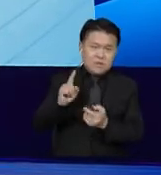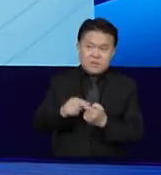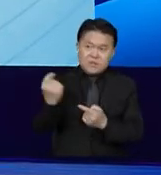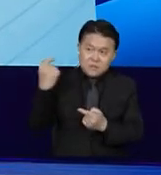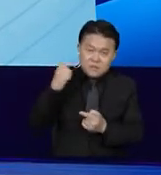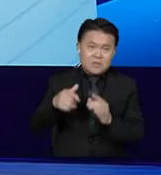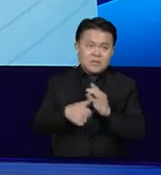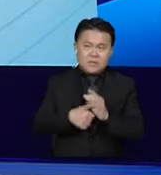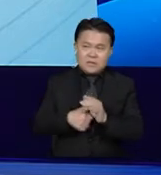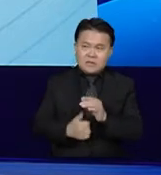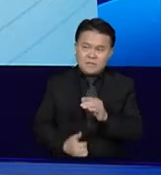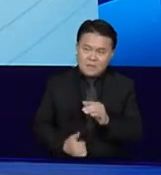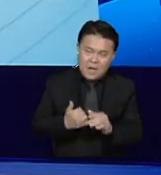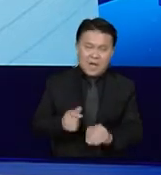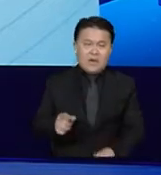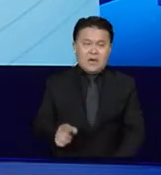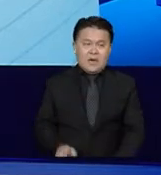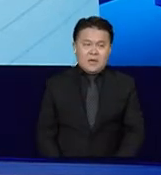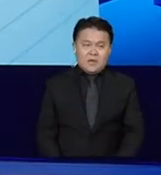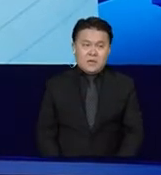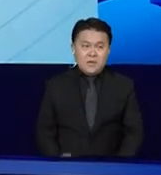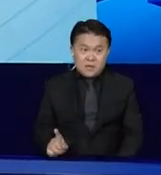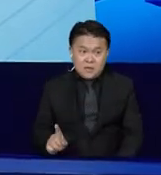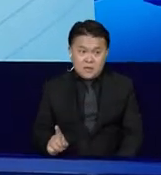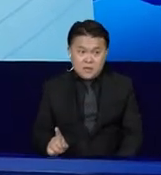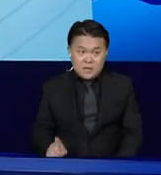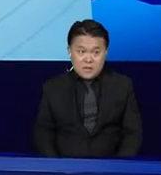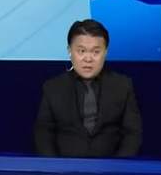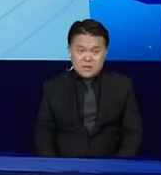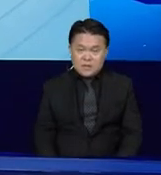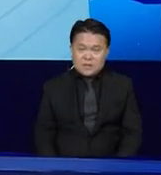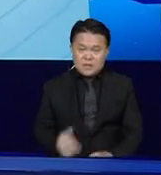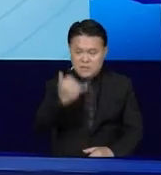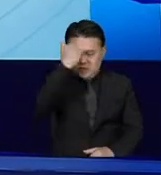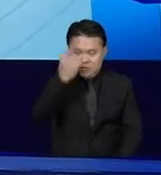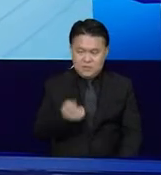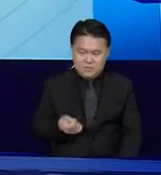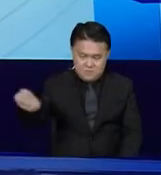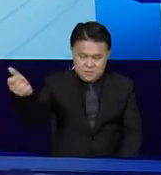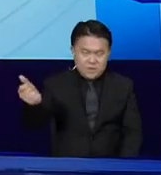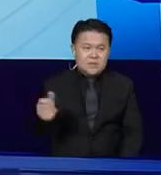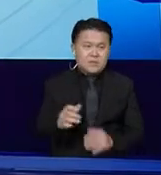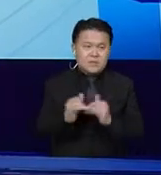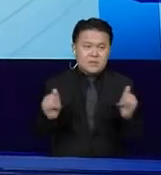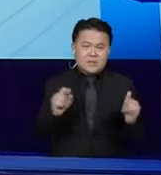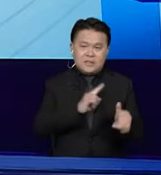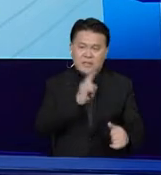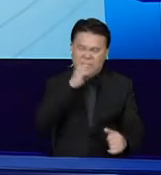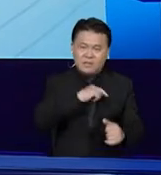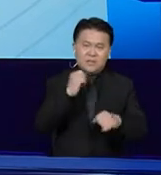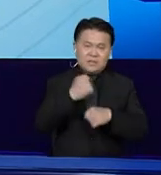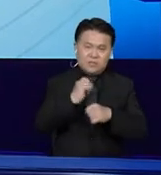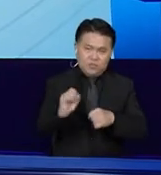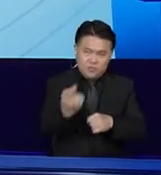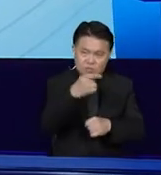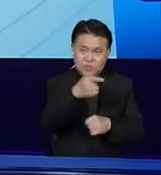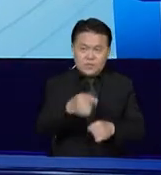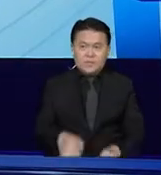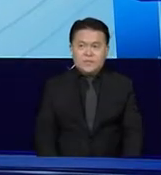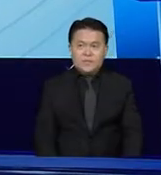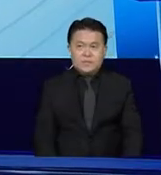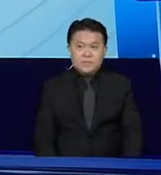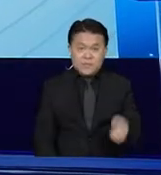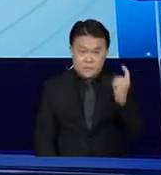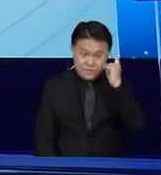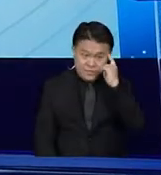Dehumanization leads to moral exclusion, and it allows for the worst forms of human cruelty to express itself. It is because we love our